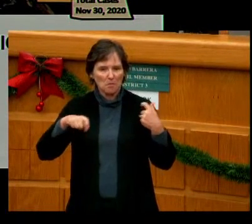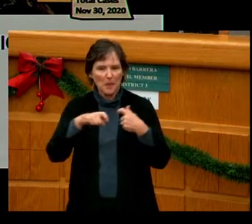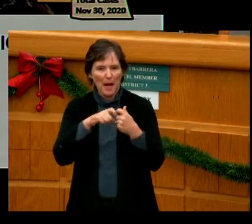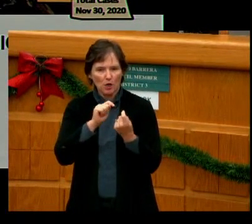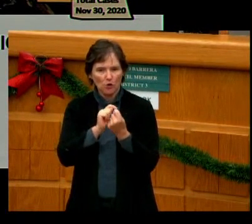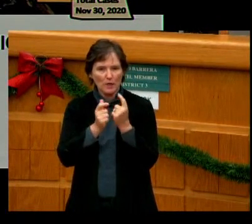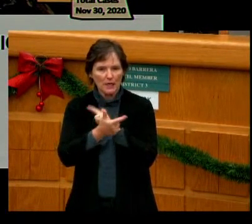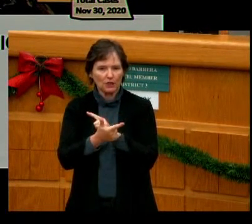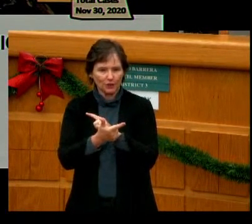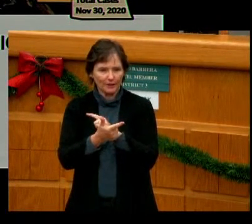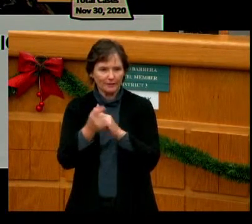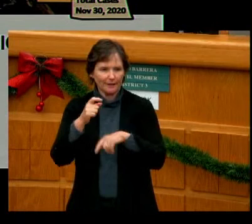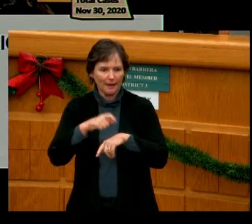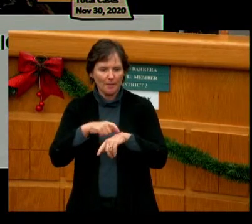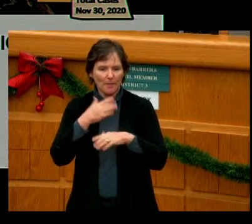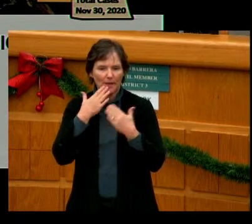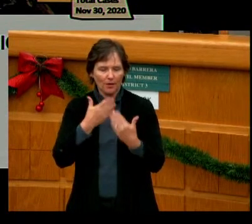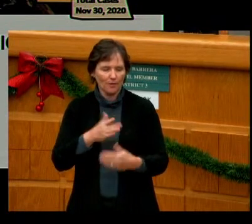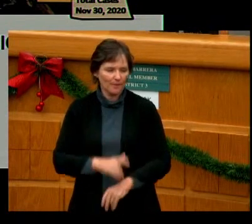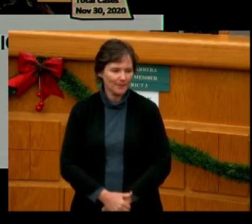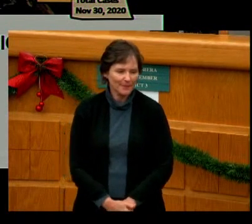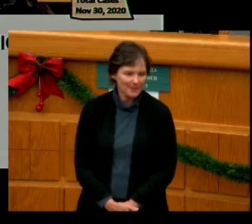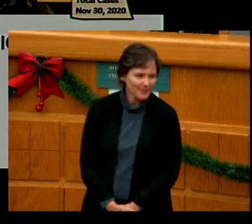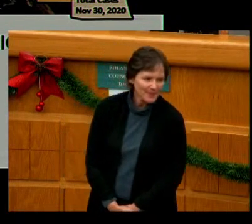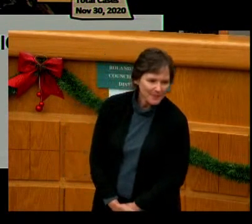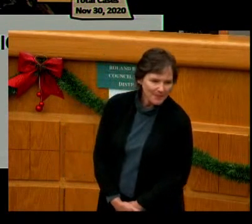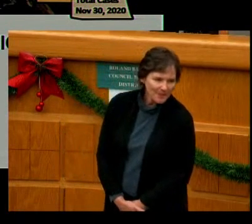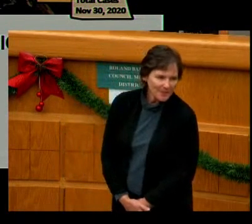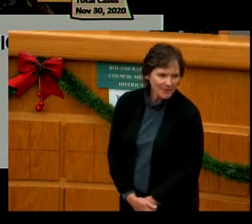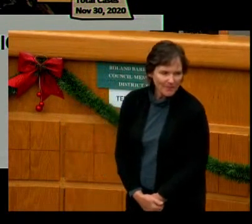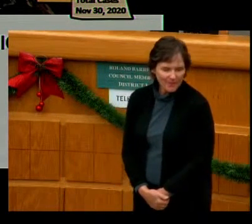So with that, we'll go to a translation.